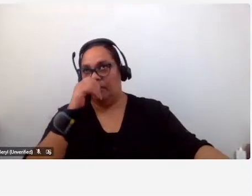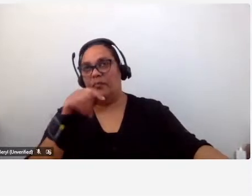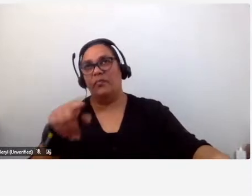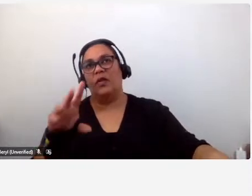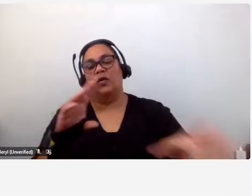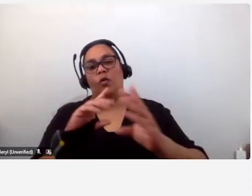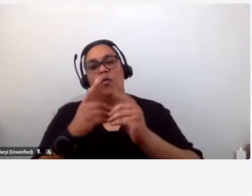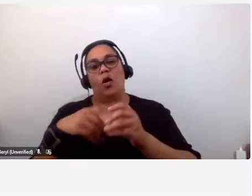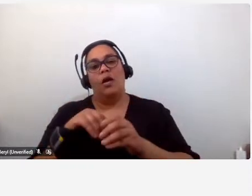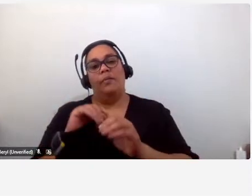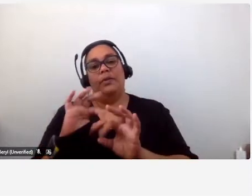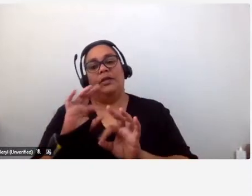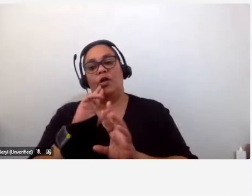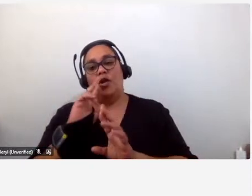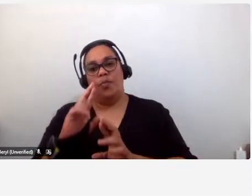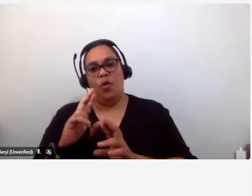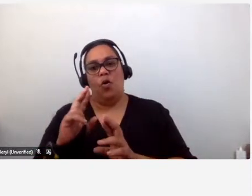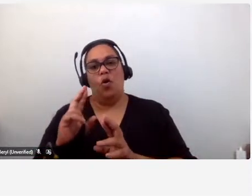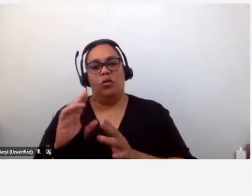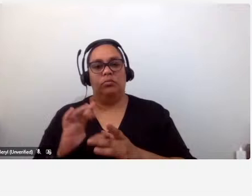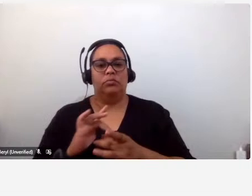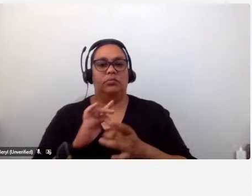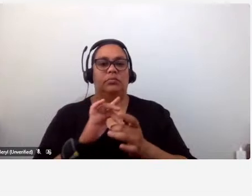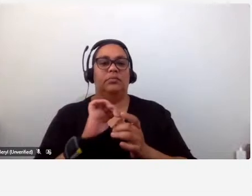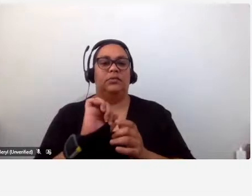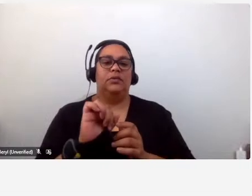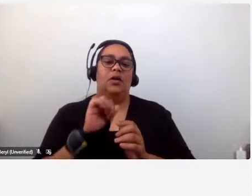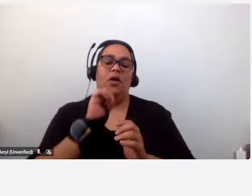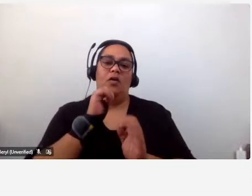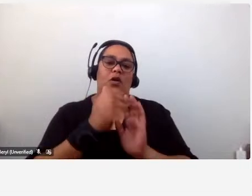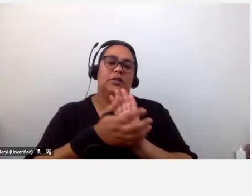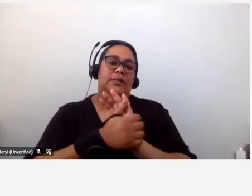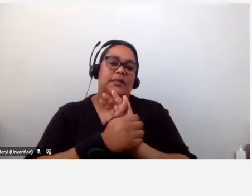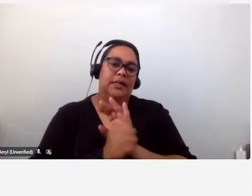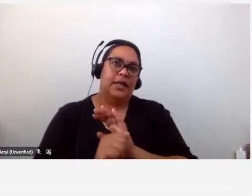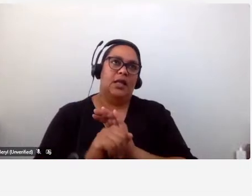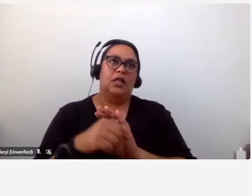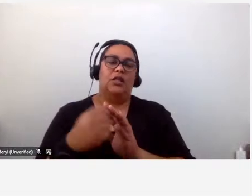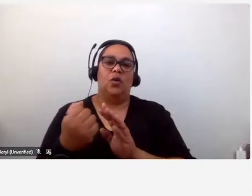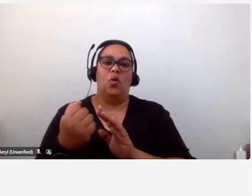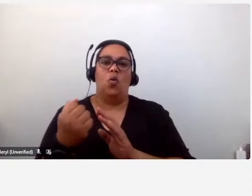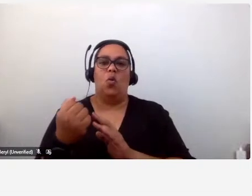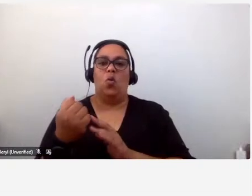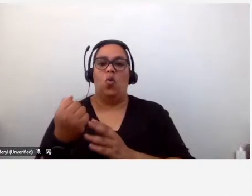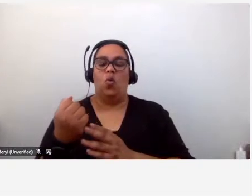commit to nurture the skills, the talent.